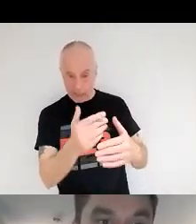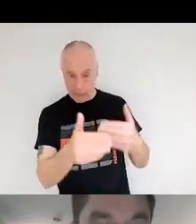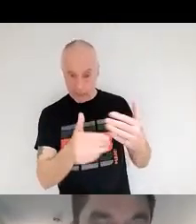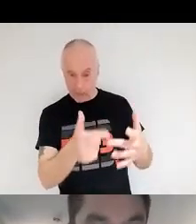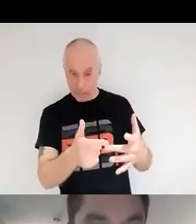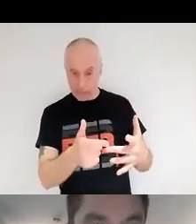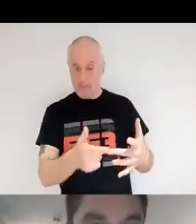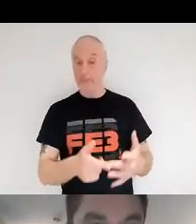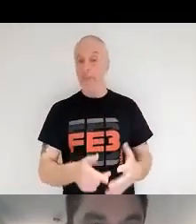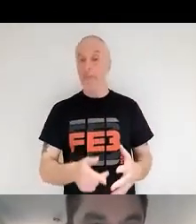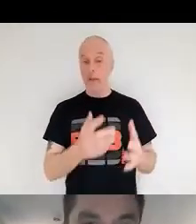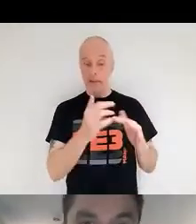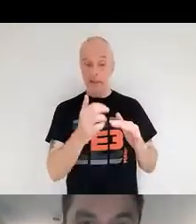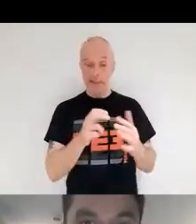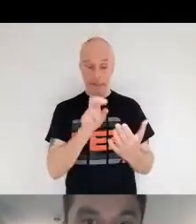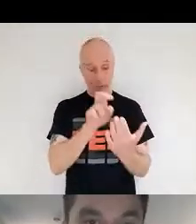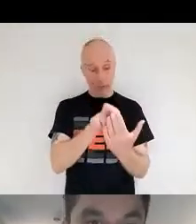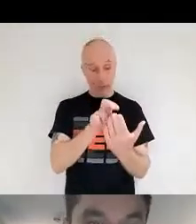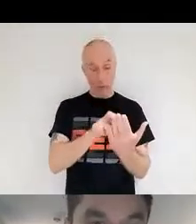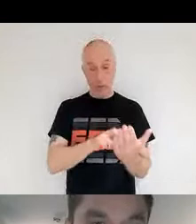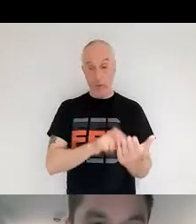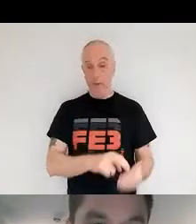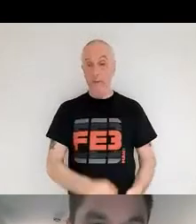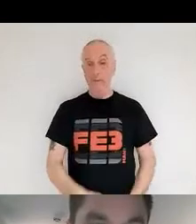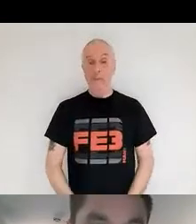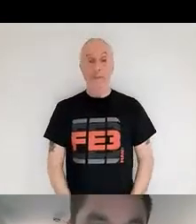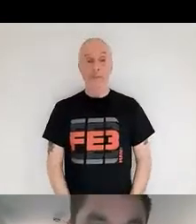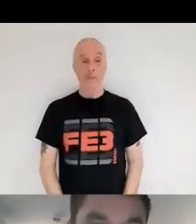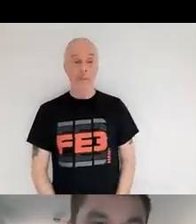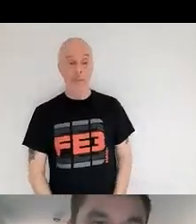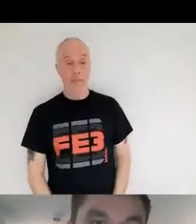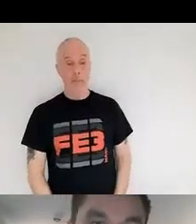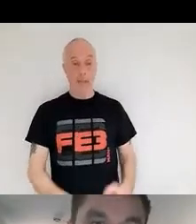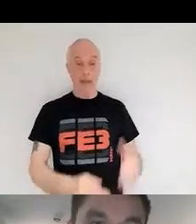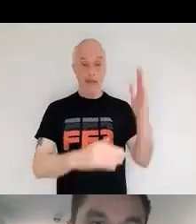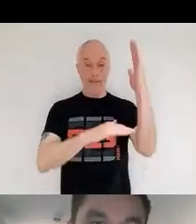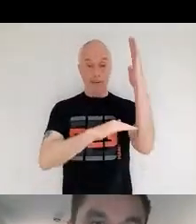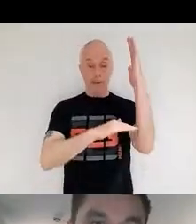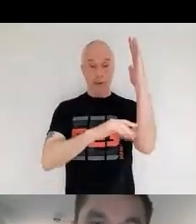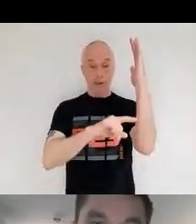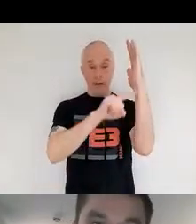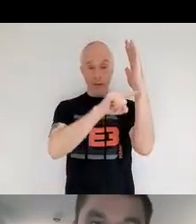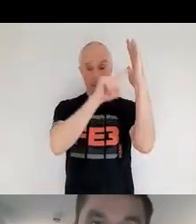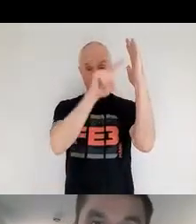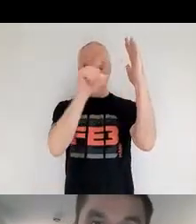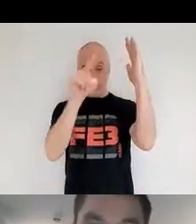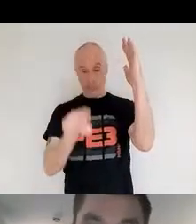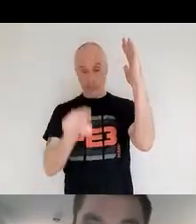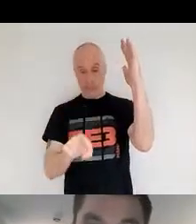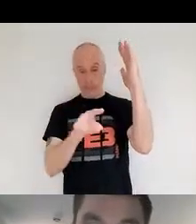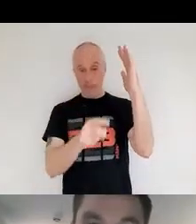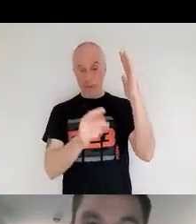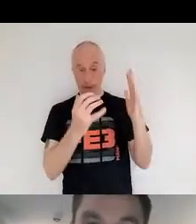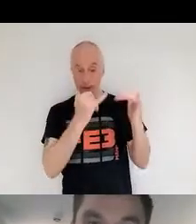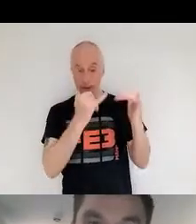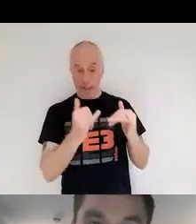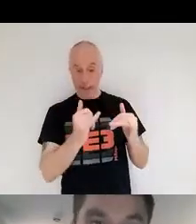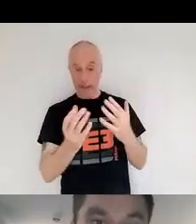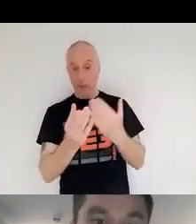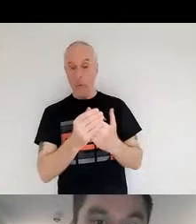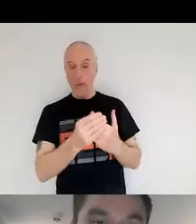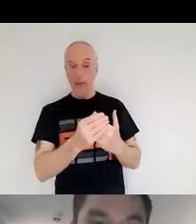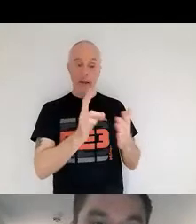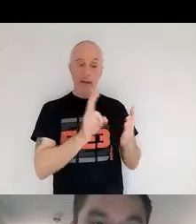The graph on the left is the summary of this testing, where we did aim test with natural gas and with a